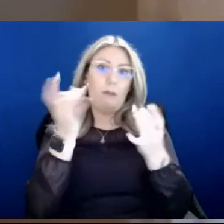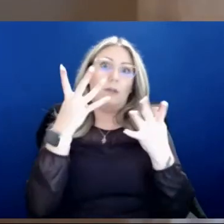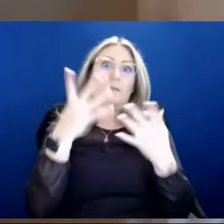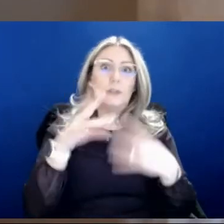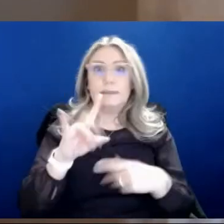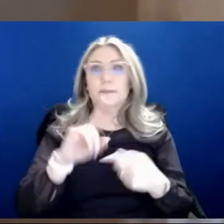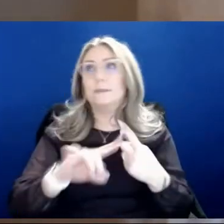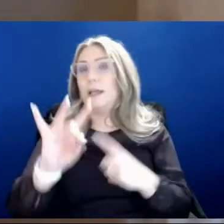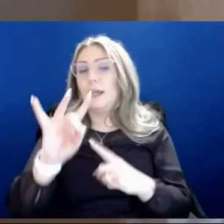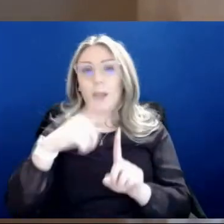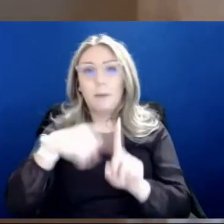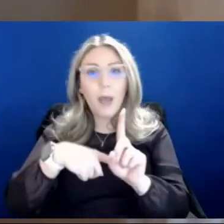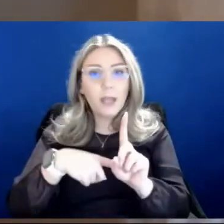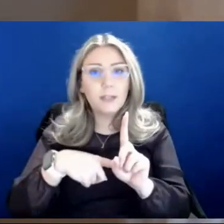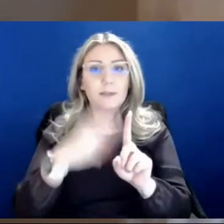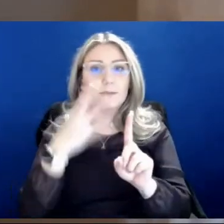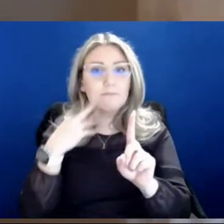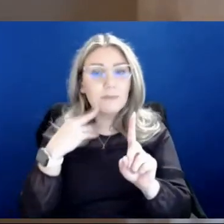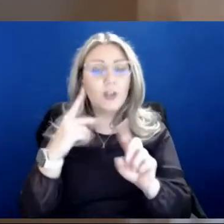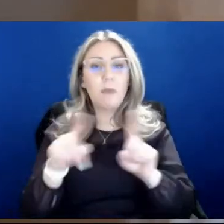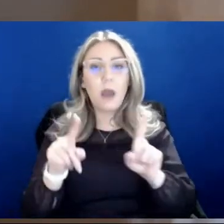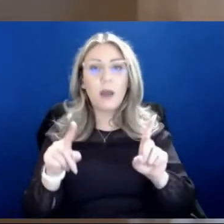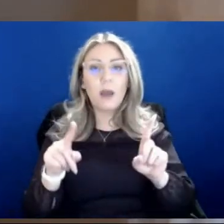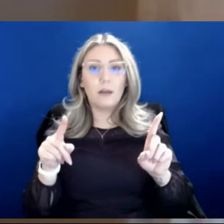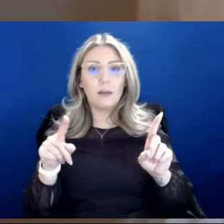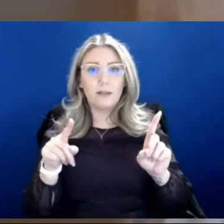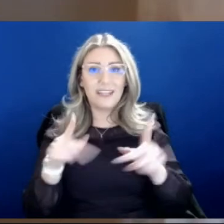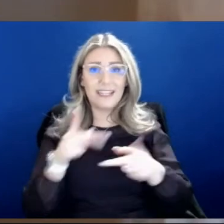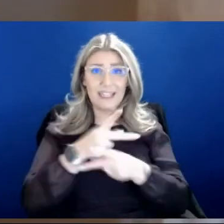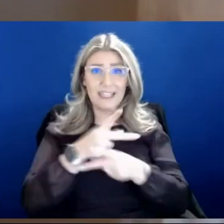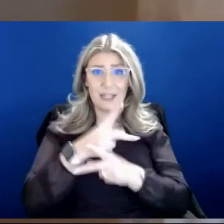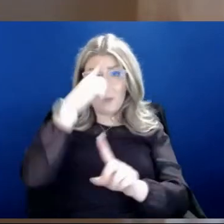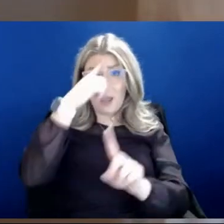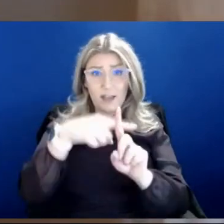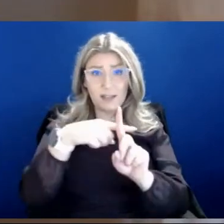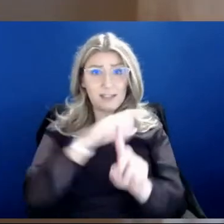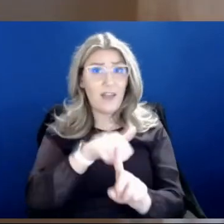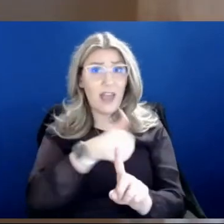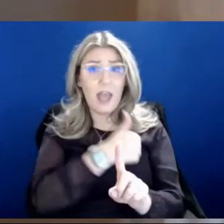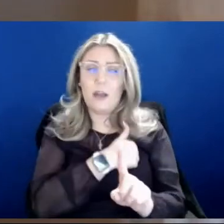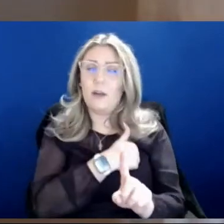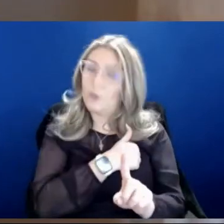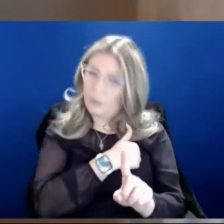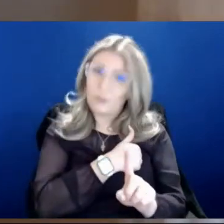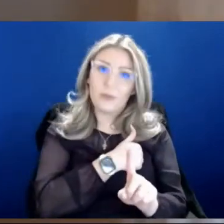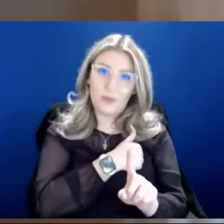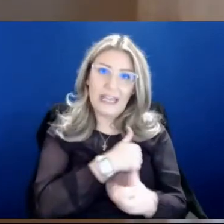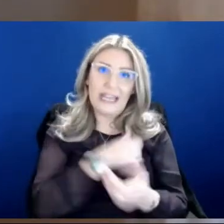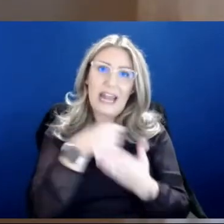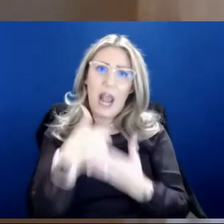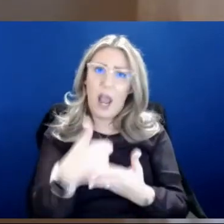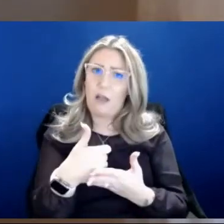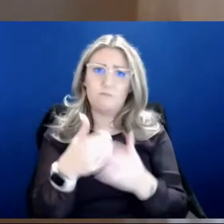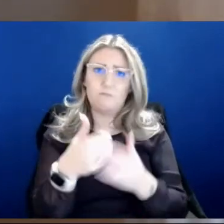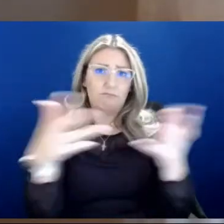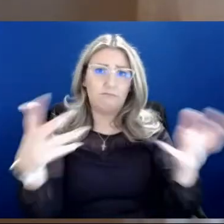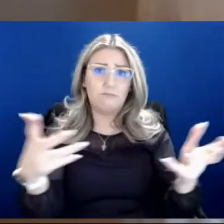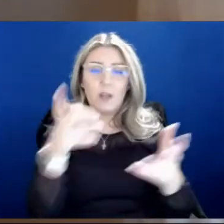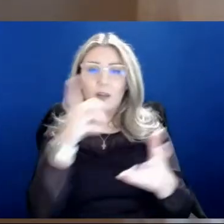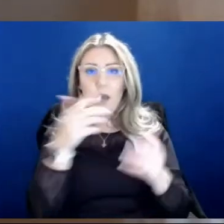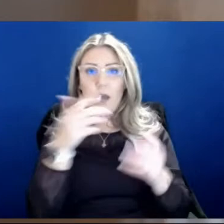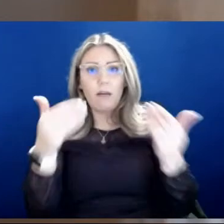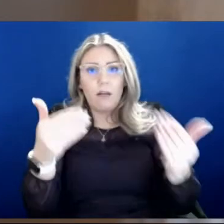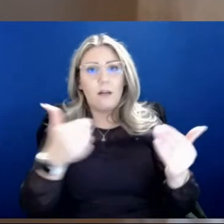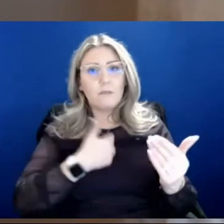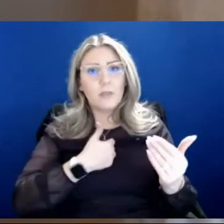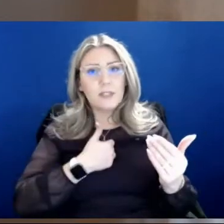in there. But keeping a positive attitude definitely helped. I would not allow myself to